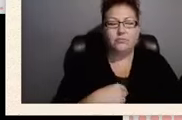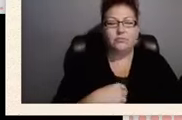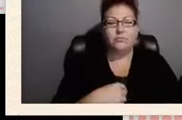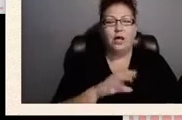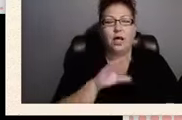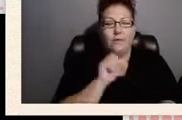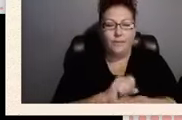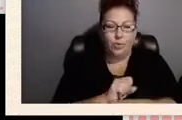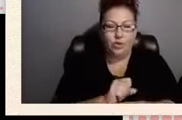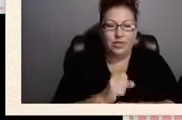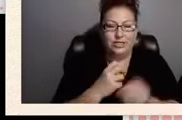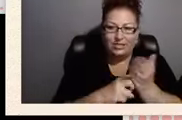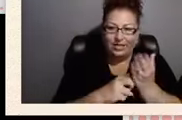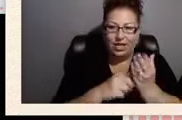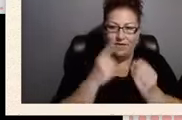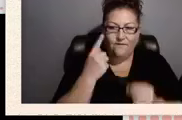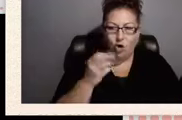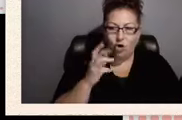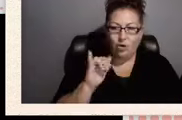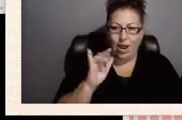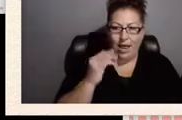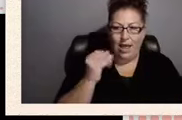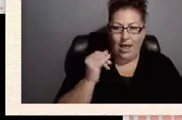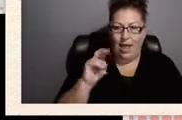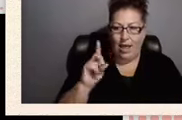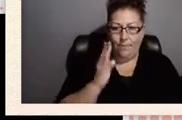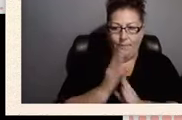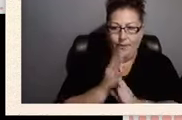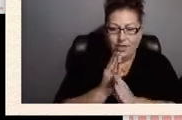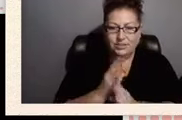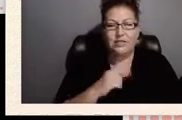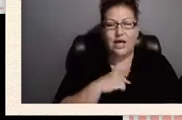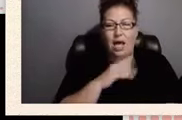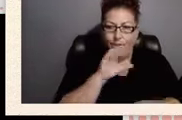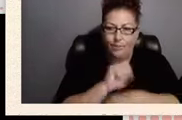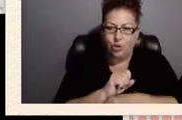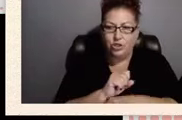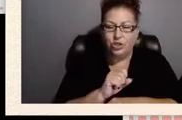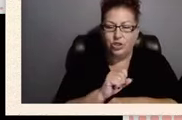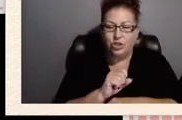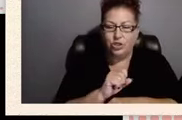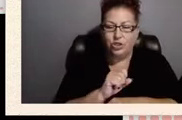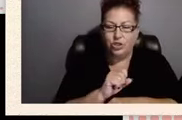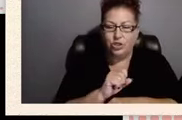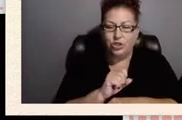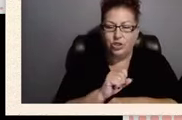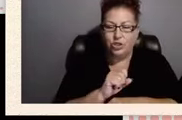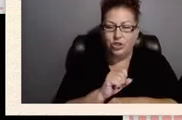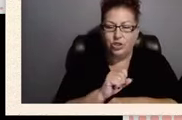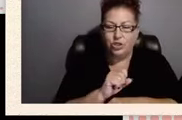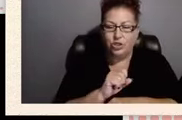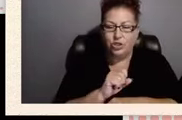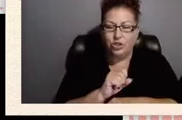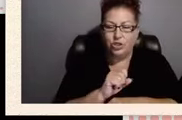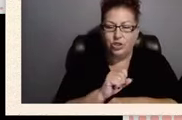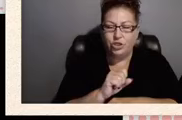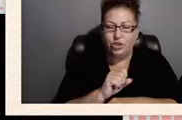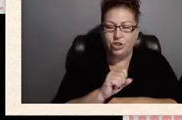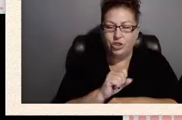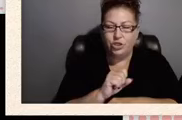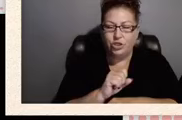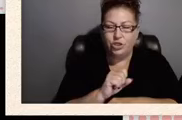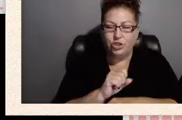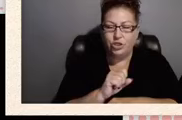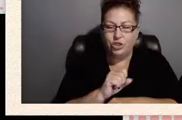booked the Universal Orlando Resort tickets, and I tell you, it was so much fun. I got to meet